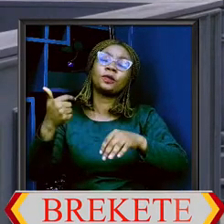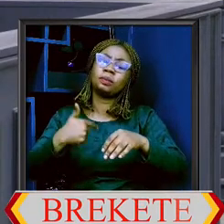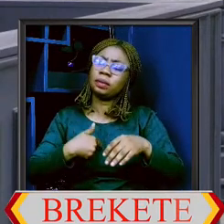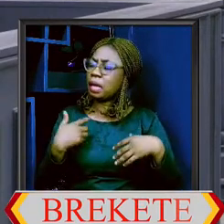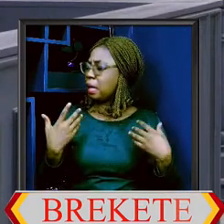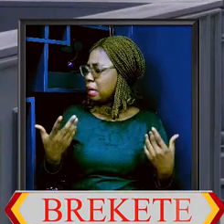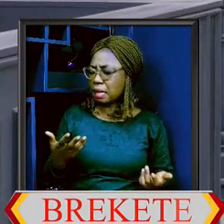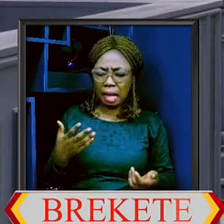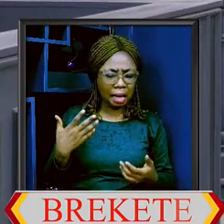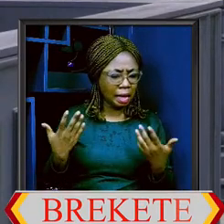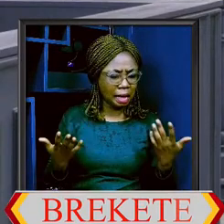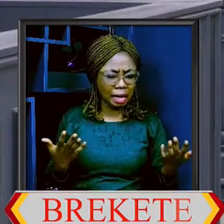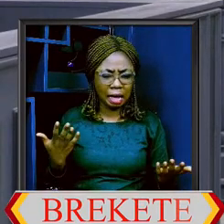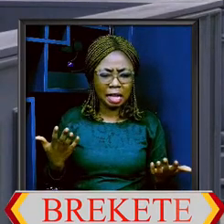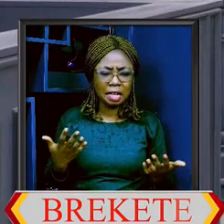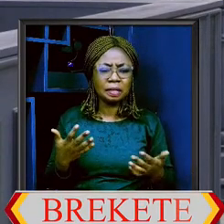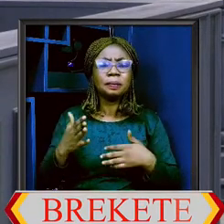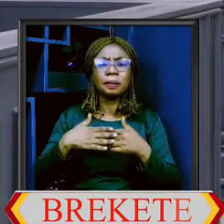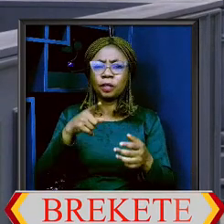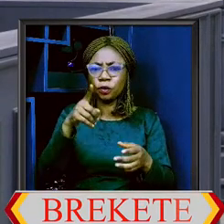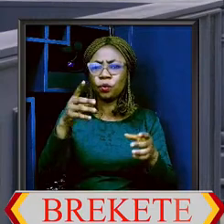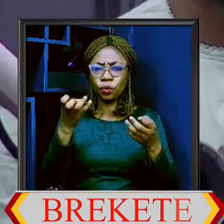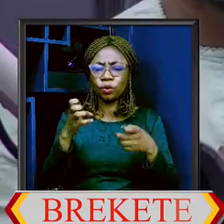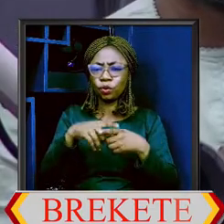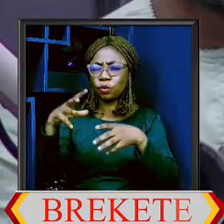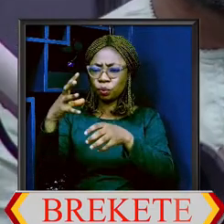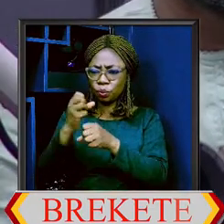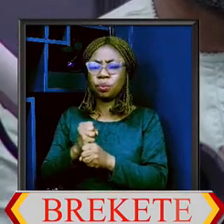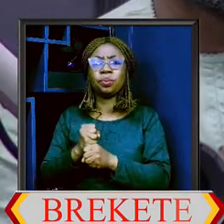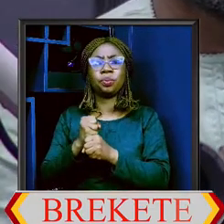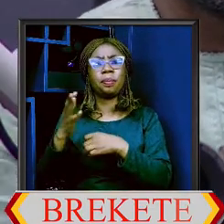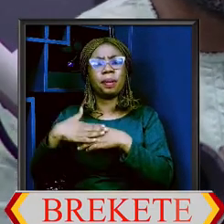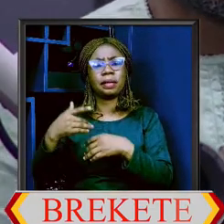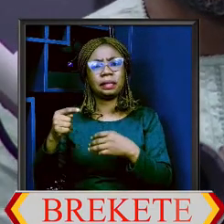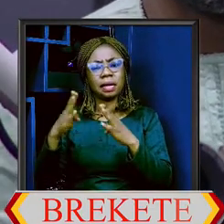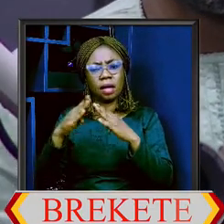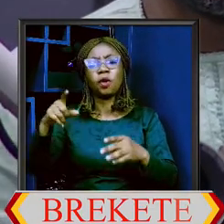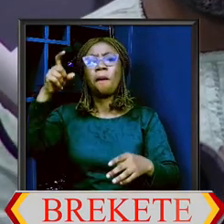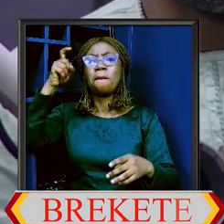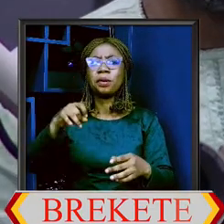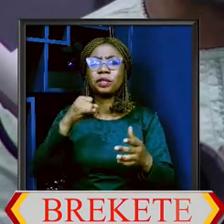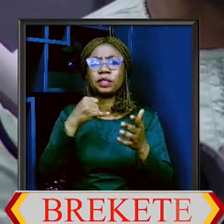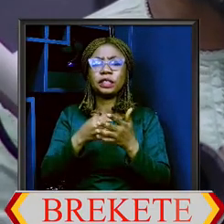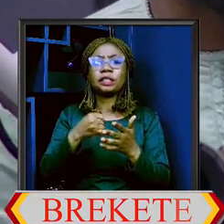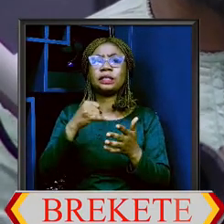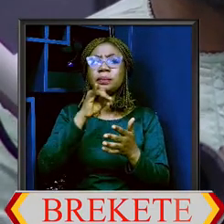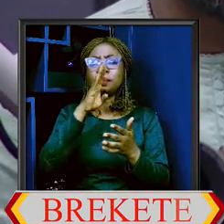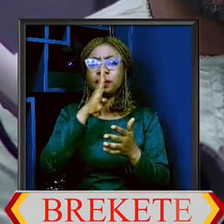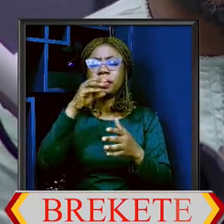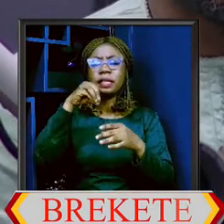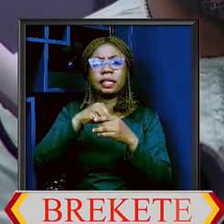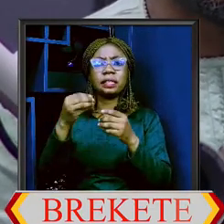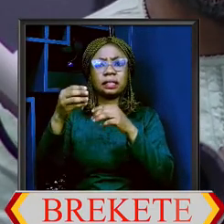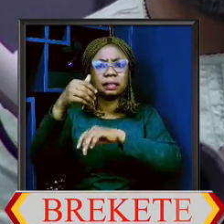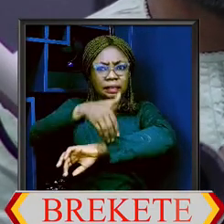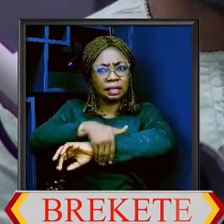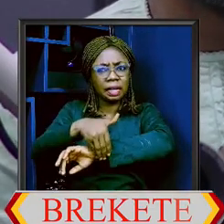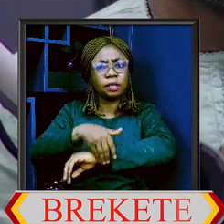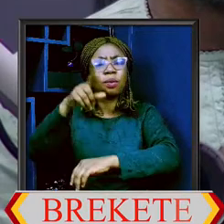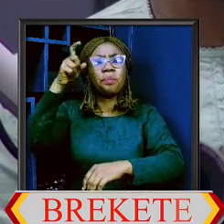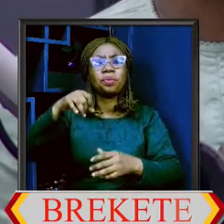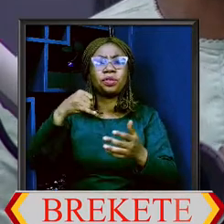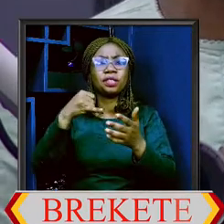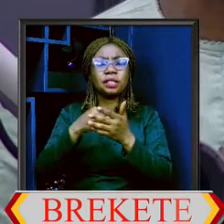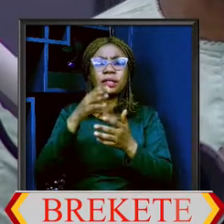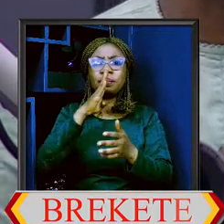I said even if you want to take over the house must it be in the night why they not sh teeth for was